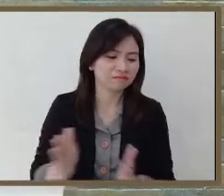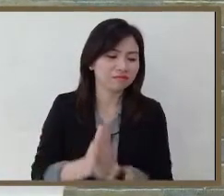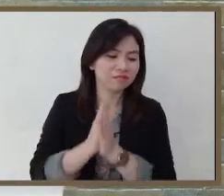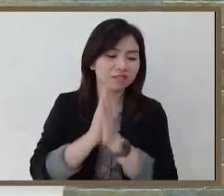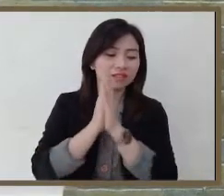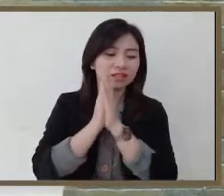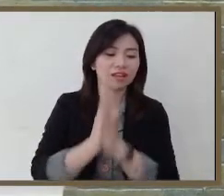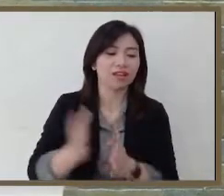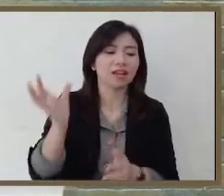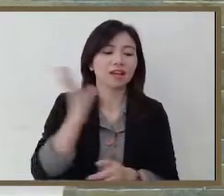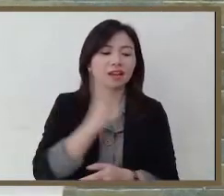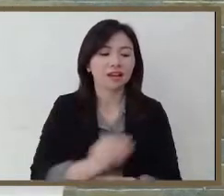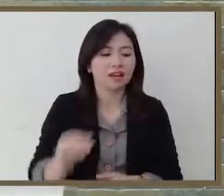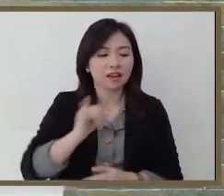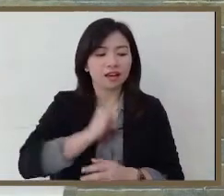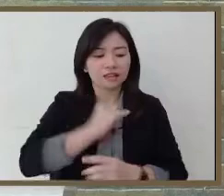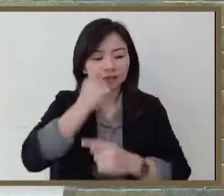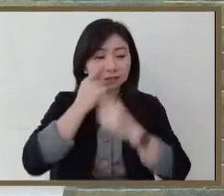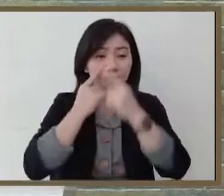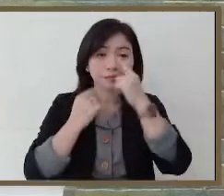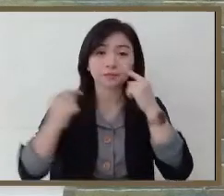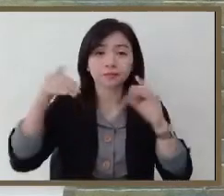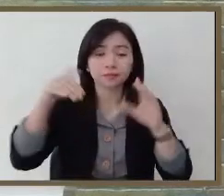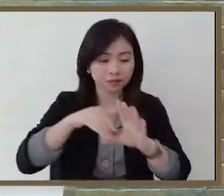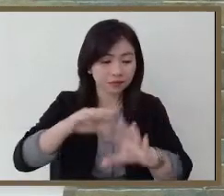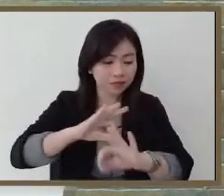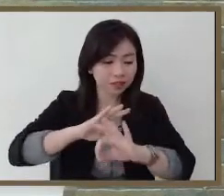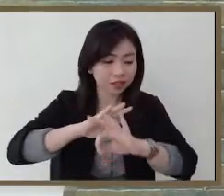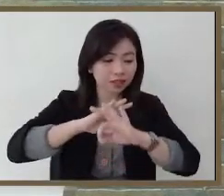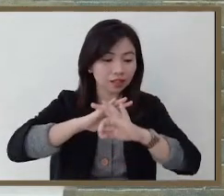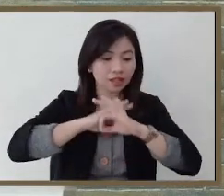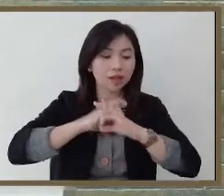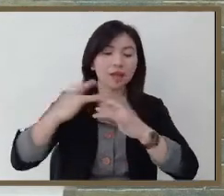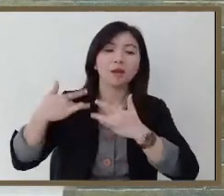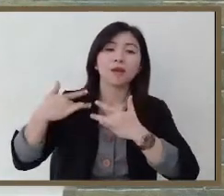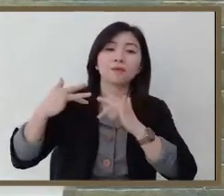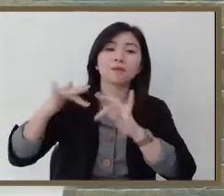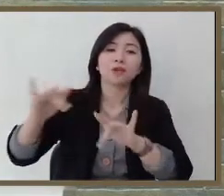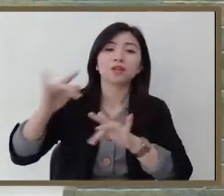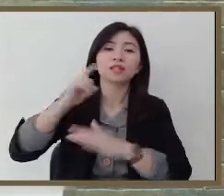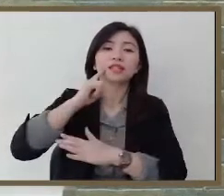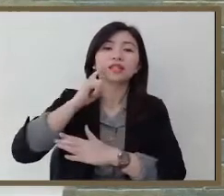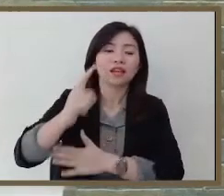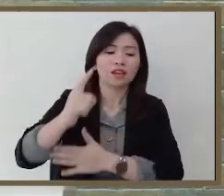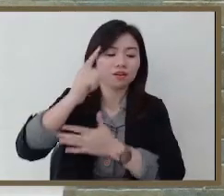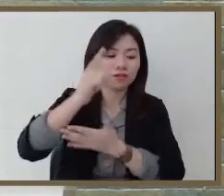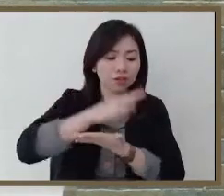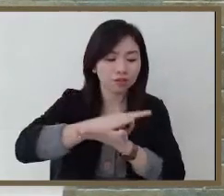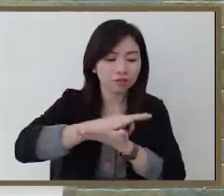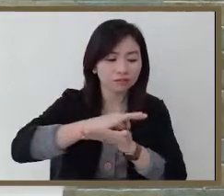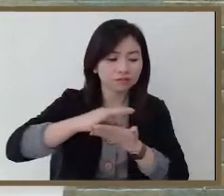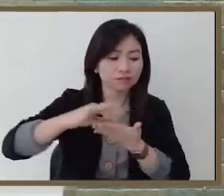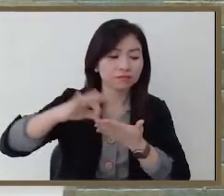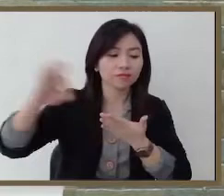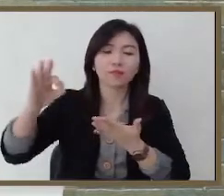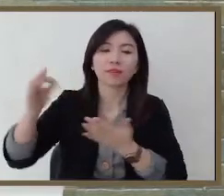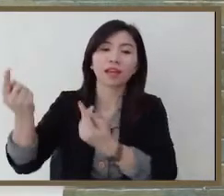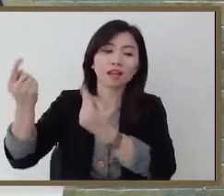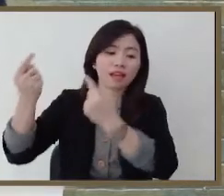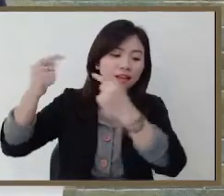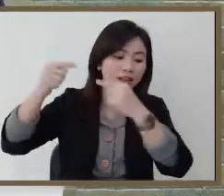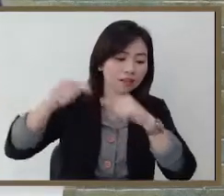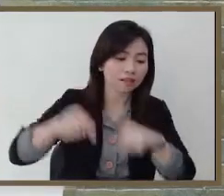condemnation threatened, I cried out in fear. Mercy said,